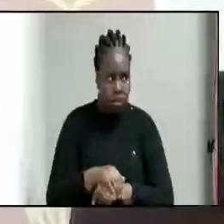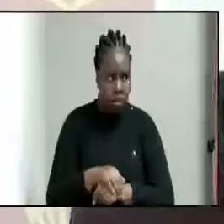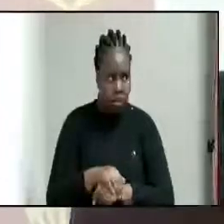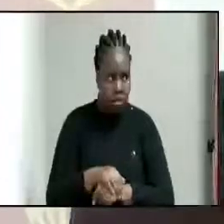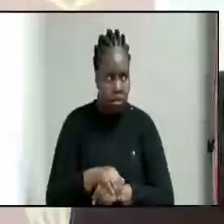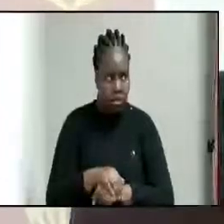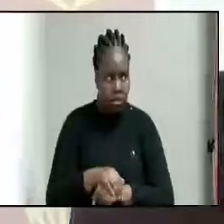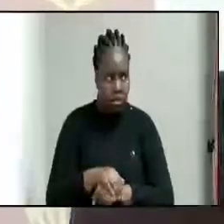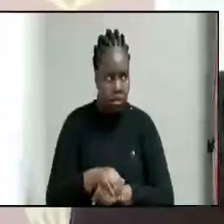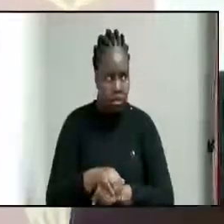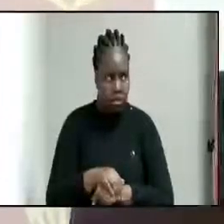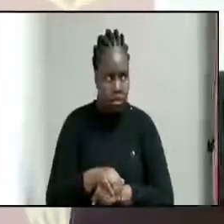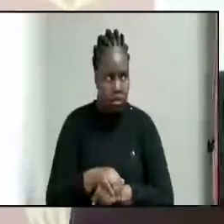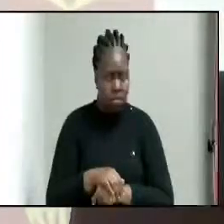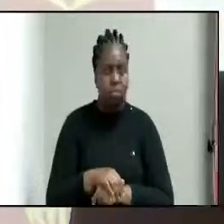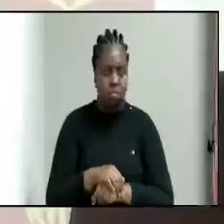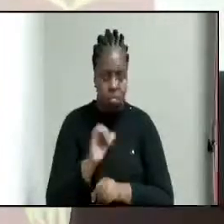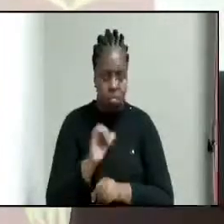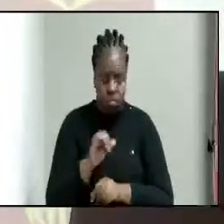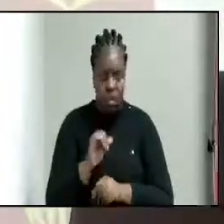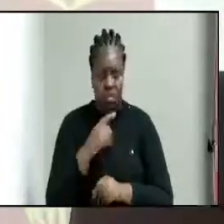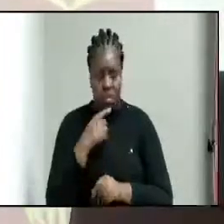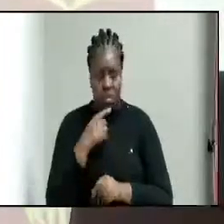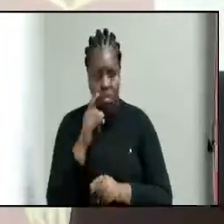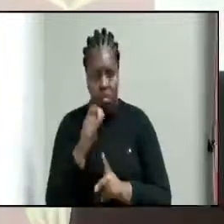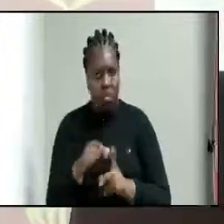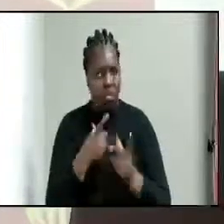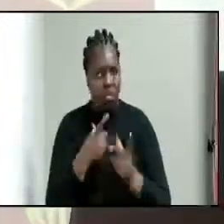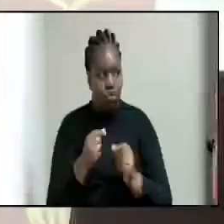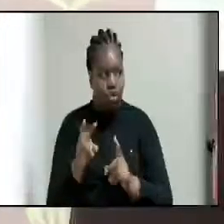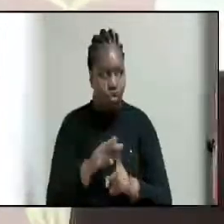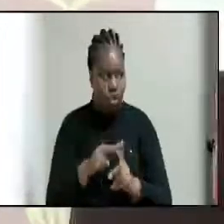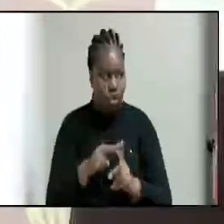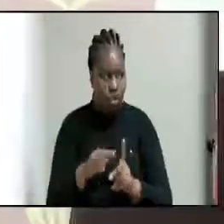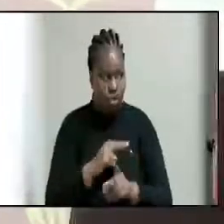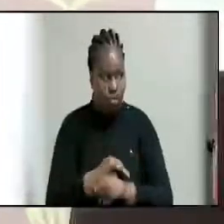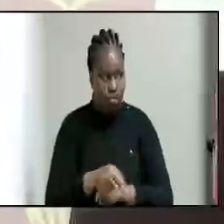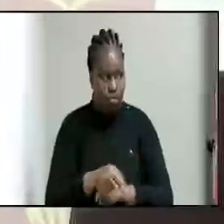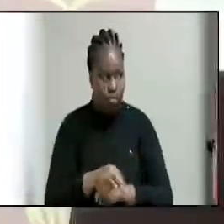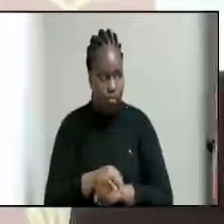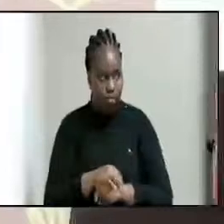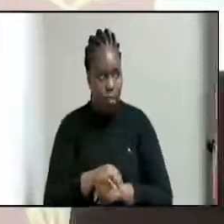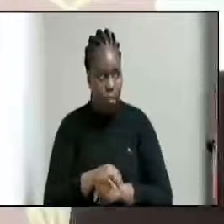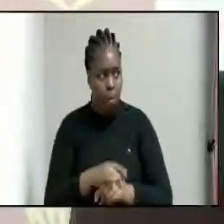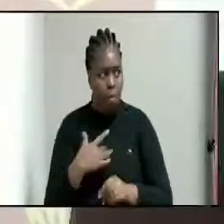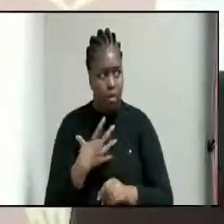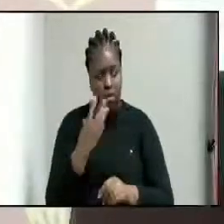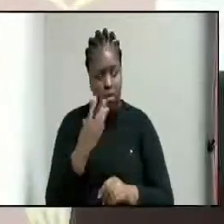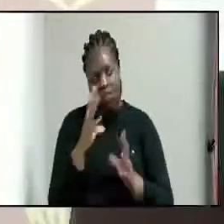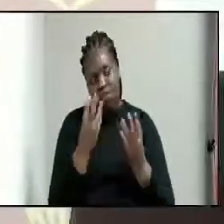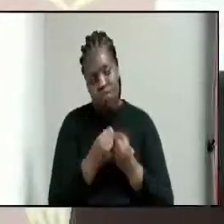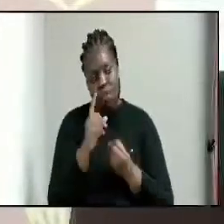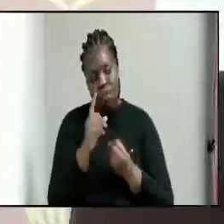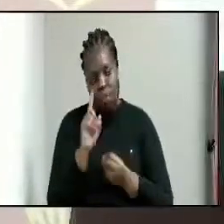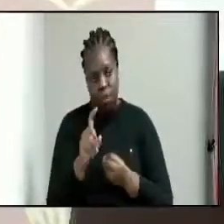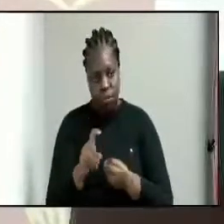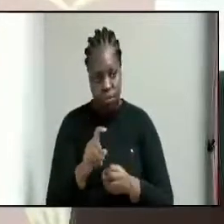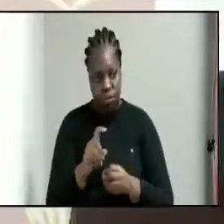violence, or what is that person committing? Yes. Right. I've got just a few questions for